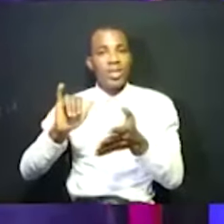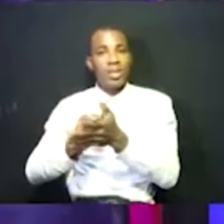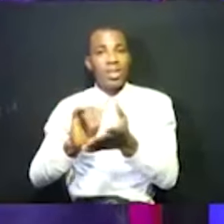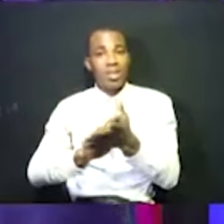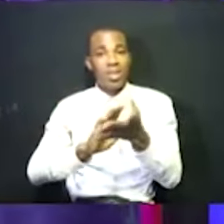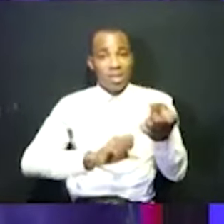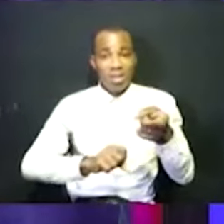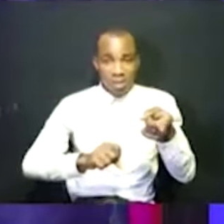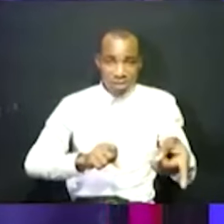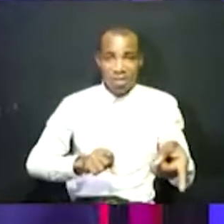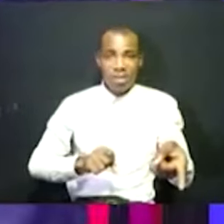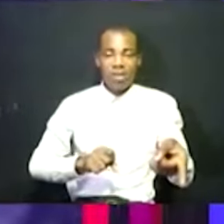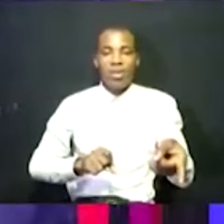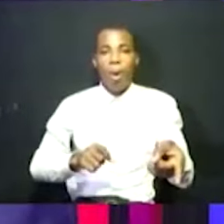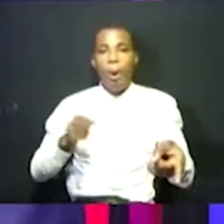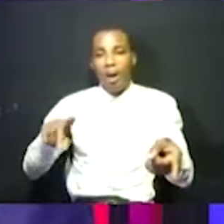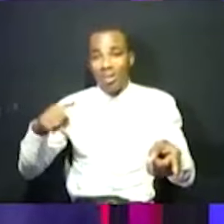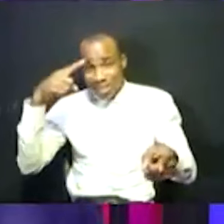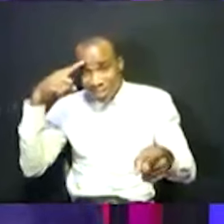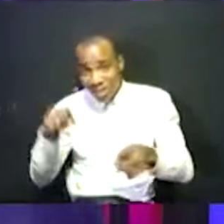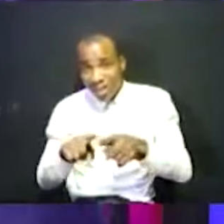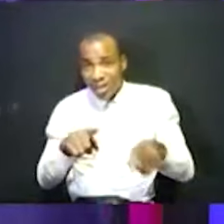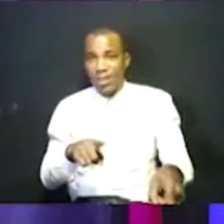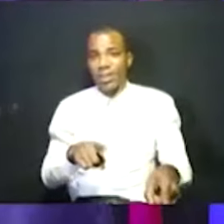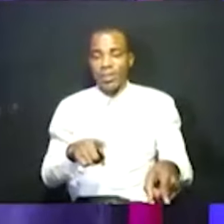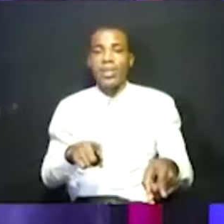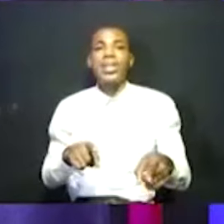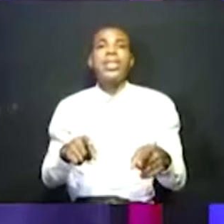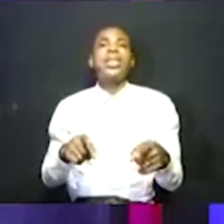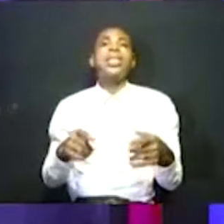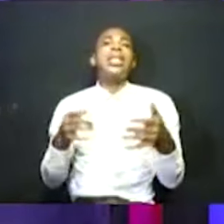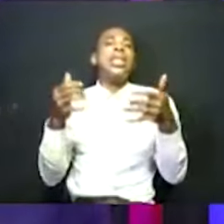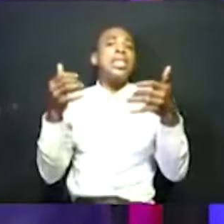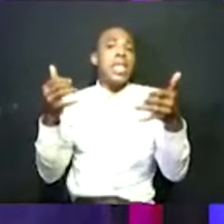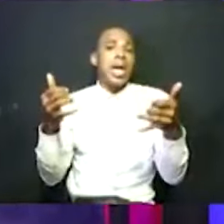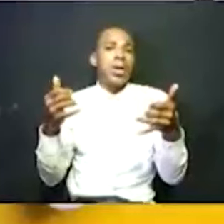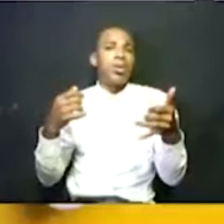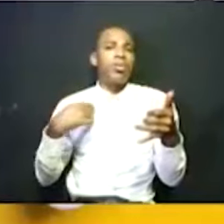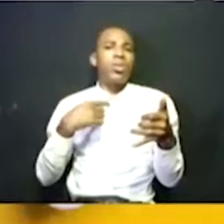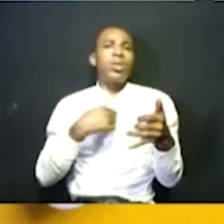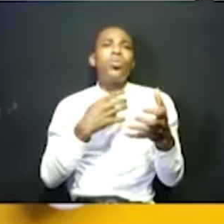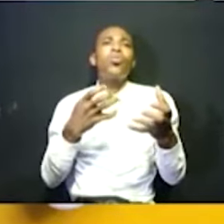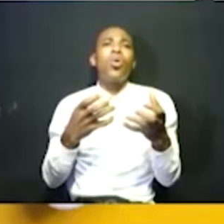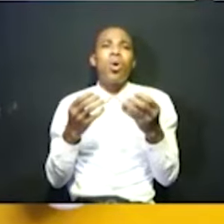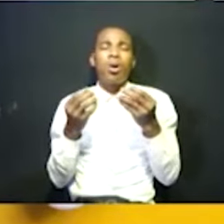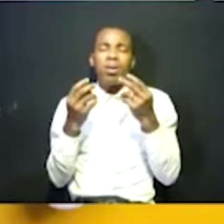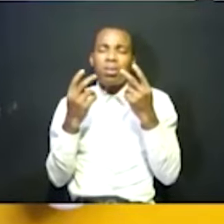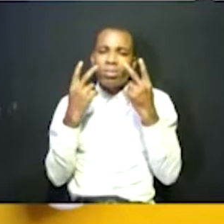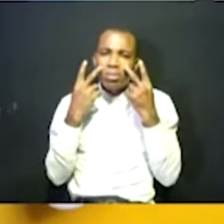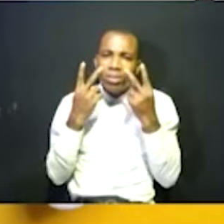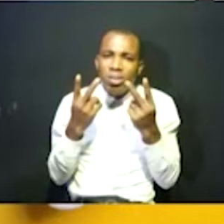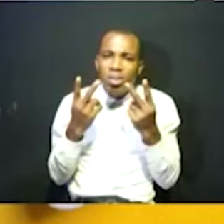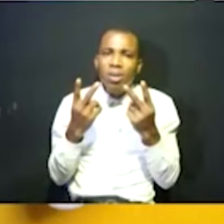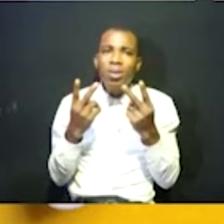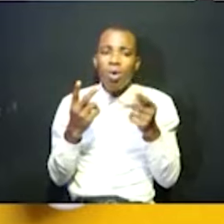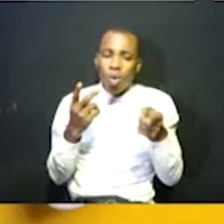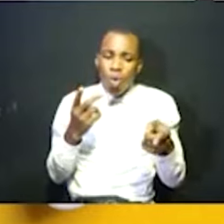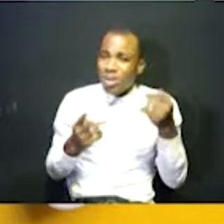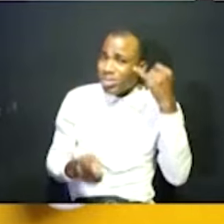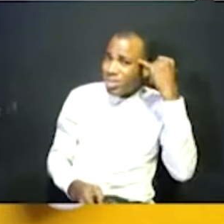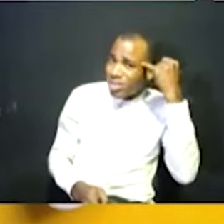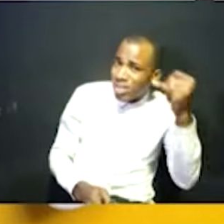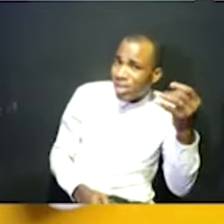ekọ adwenkro no. We need to find out what made her volunteer her opinion in the manner